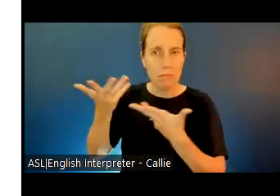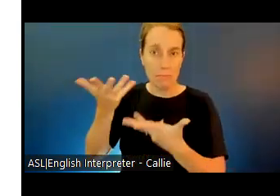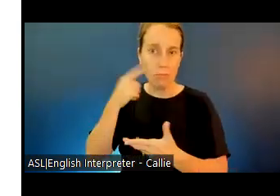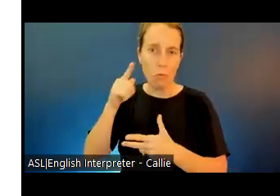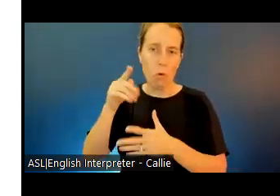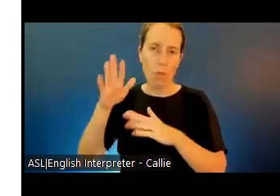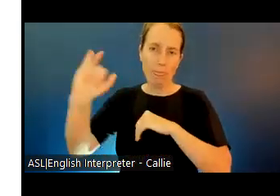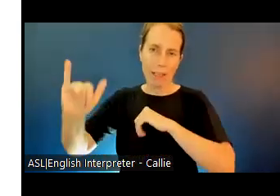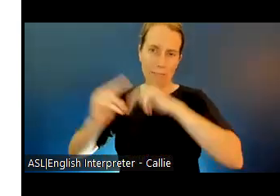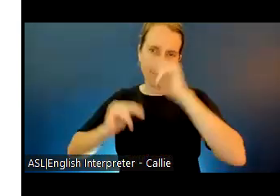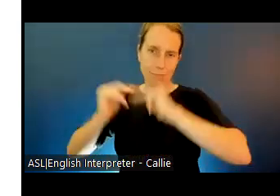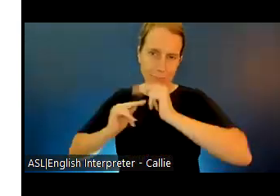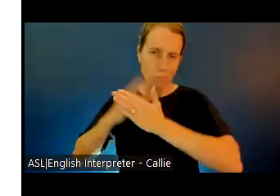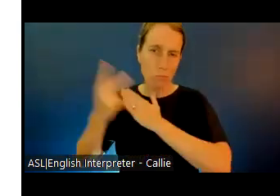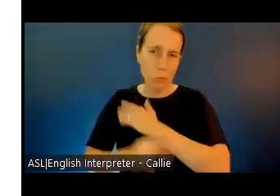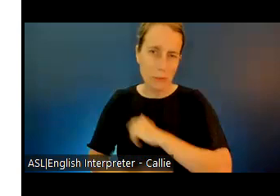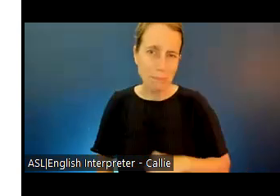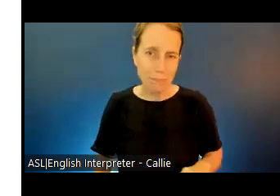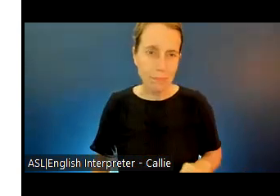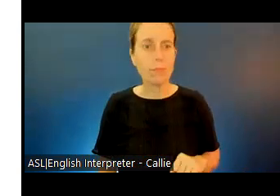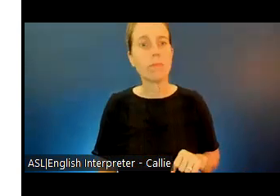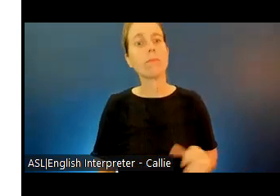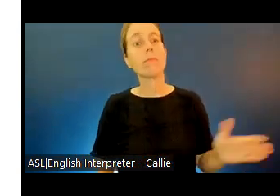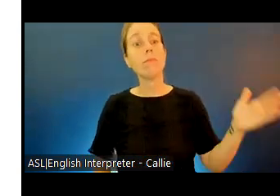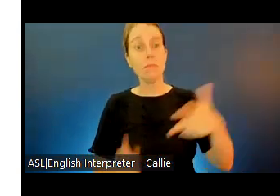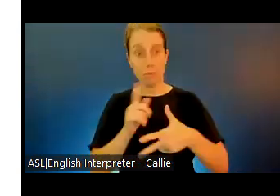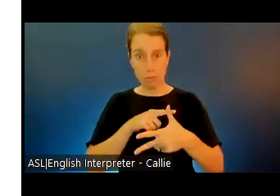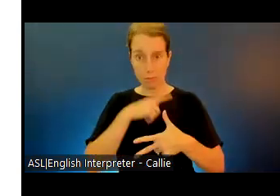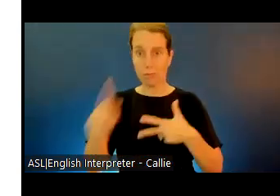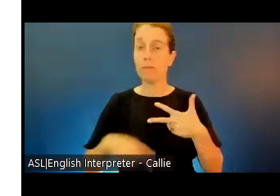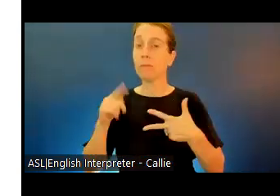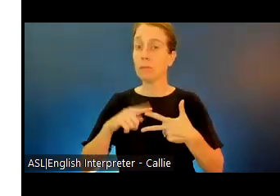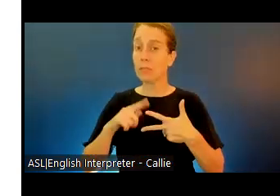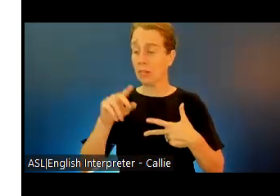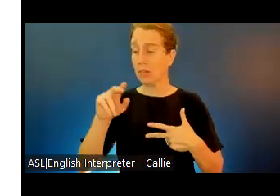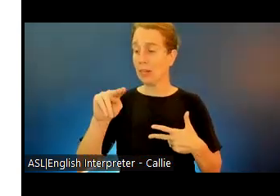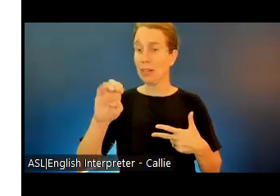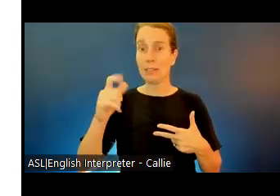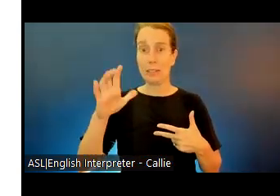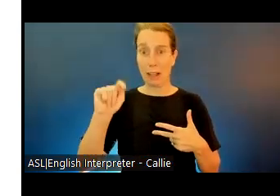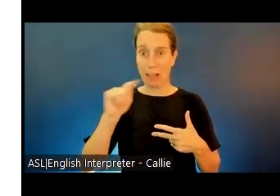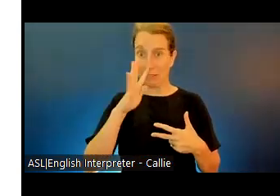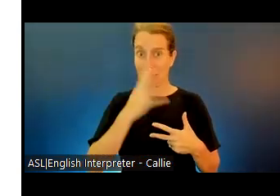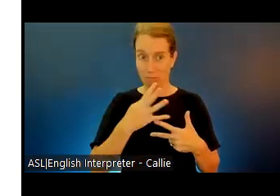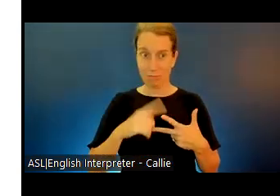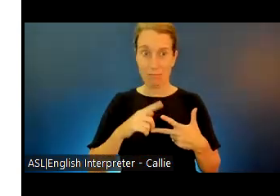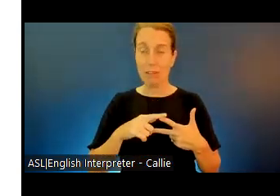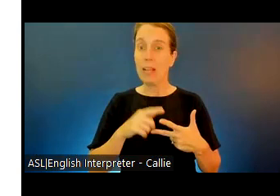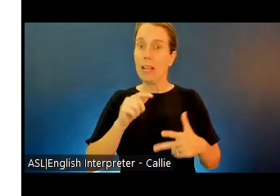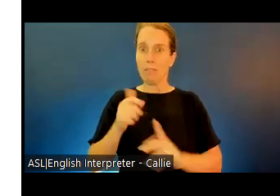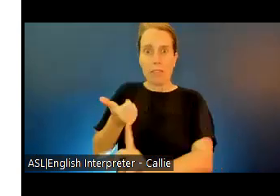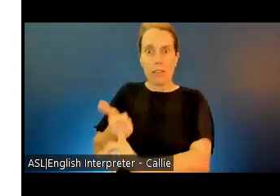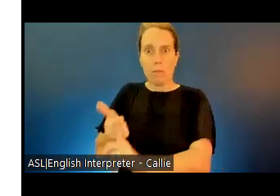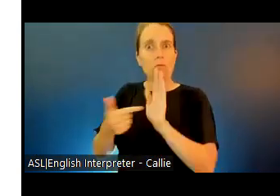Some signs of neglect, again, an individual's report, if the individual says they're not getting their medication on time, that's going to be something that you want to follow up